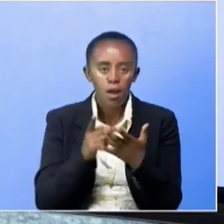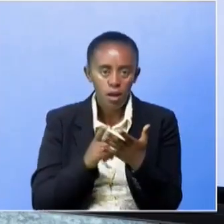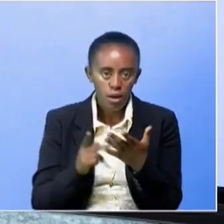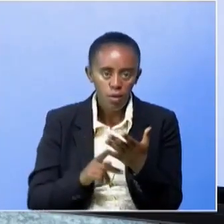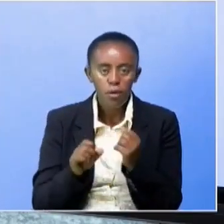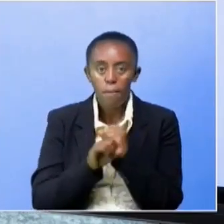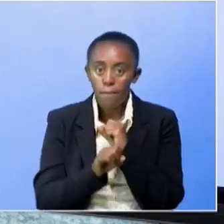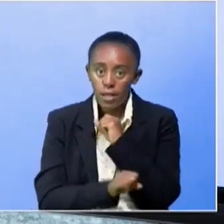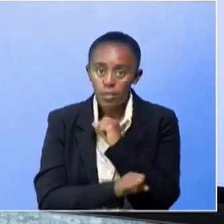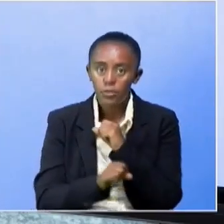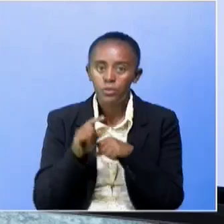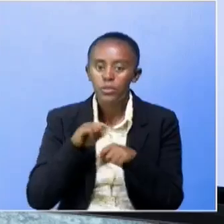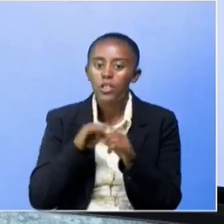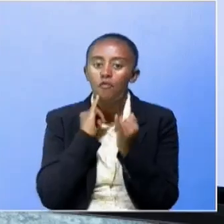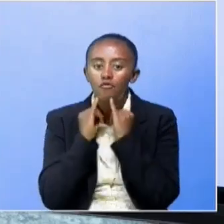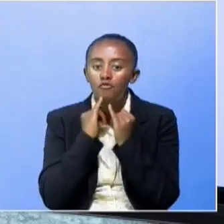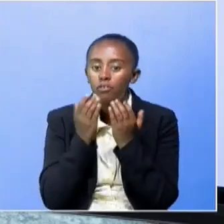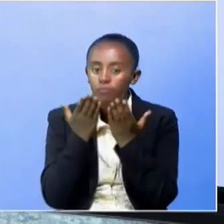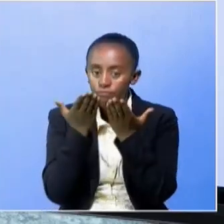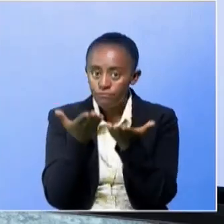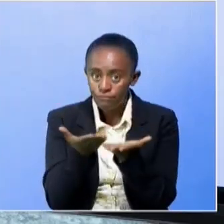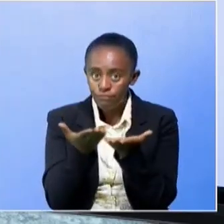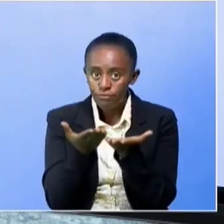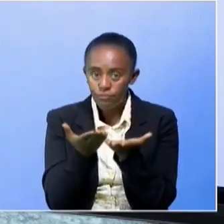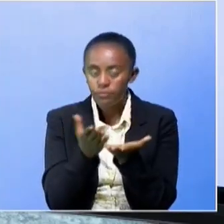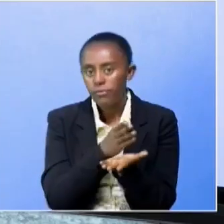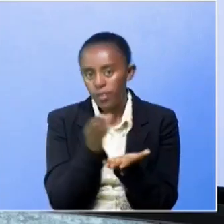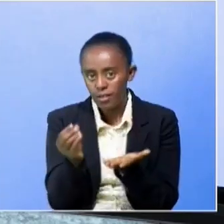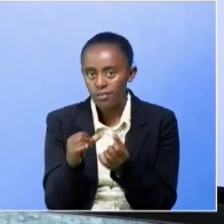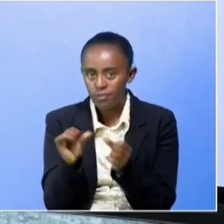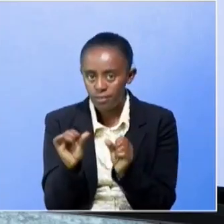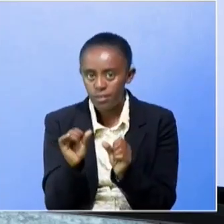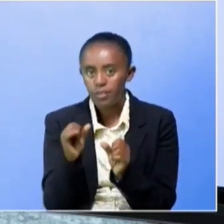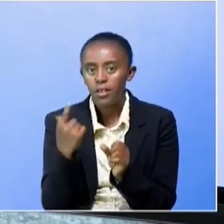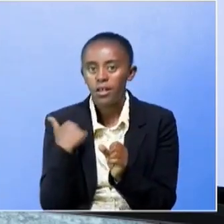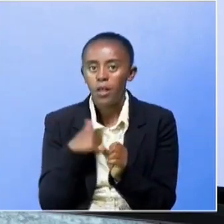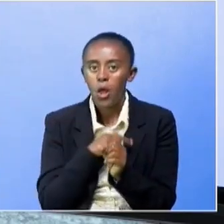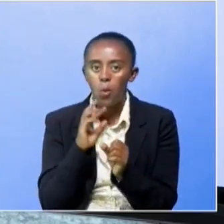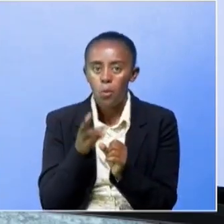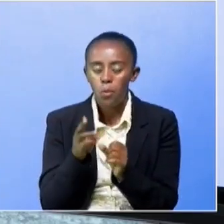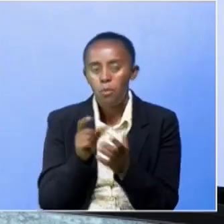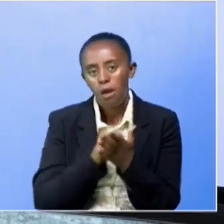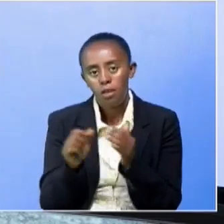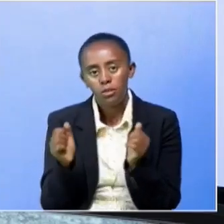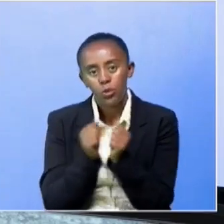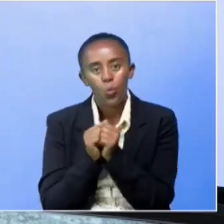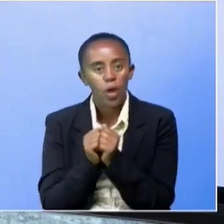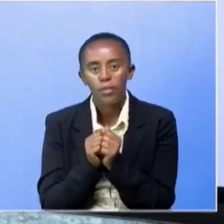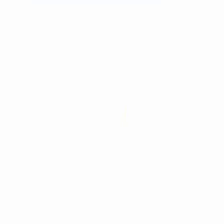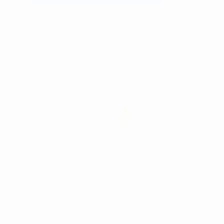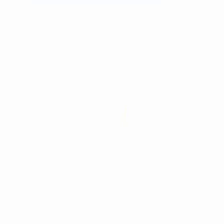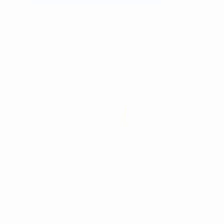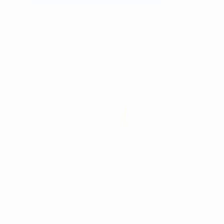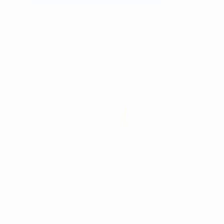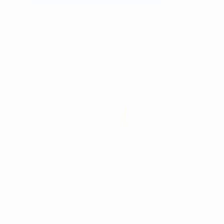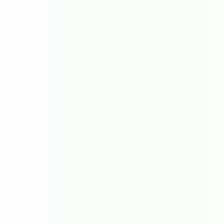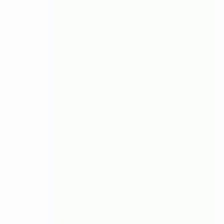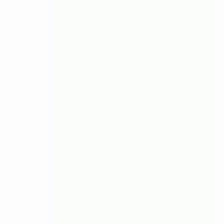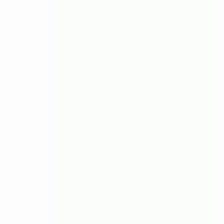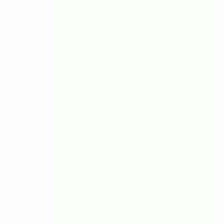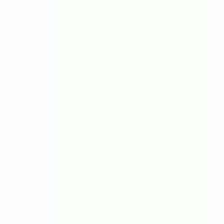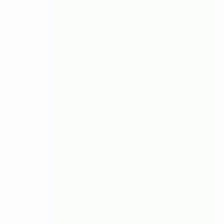based on the information you have here, and then we will write it together.